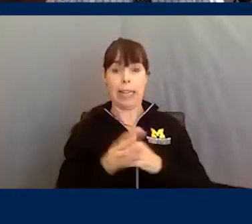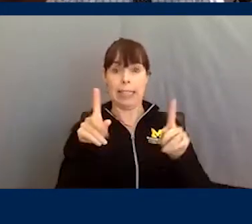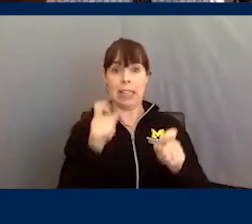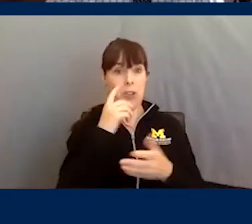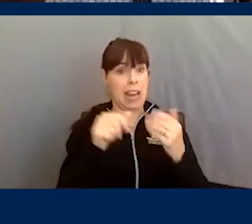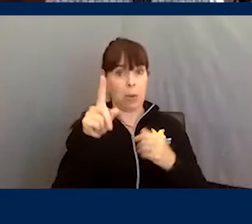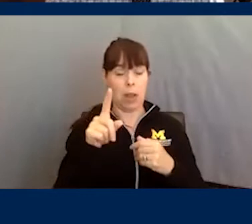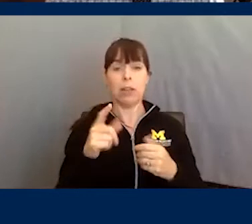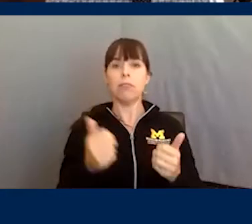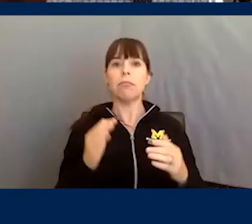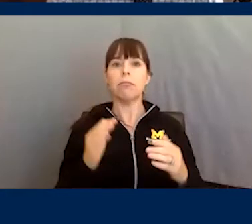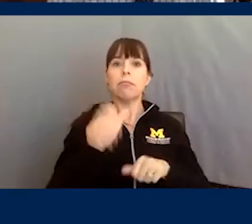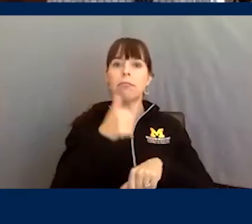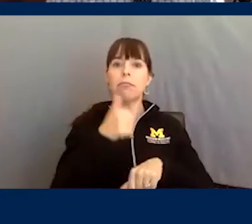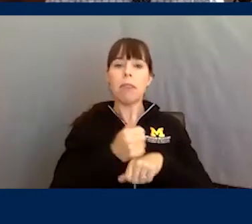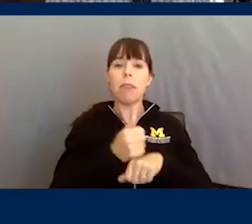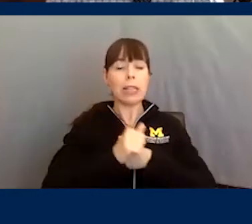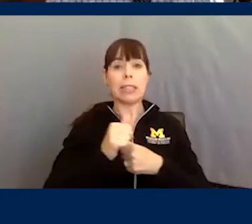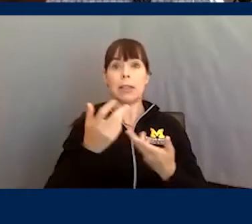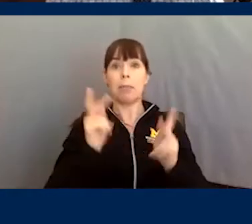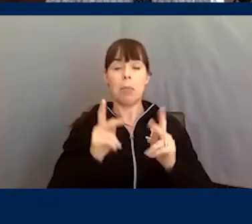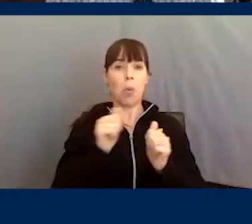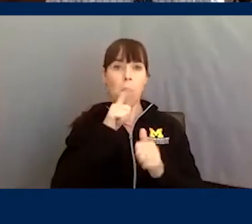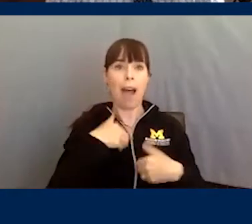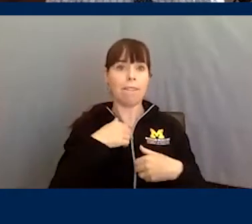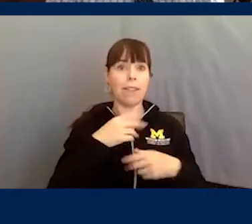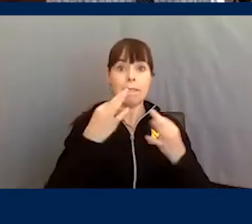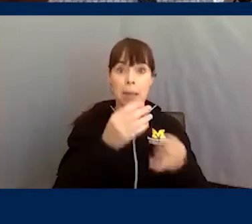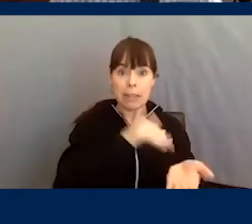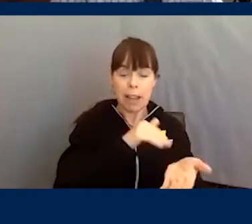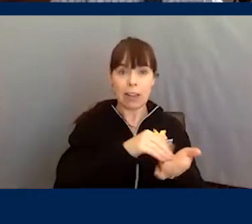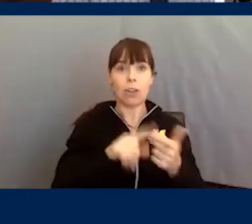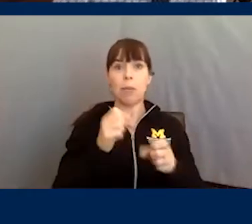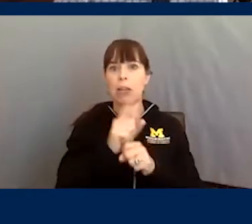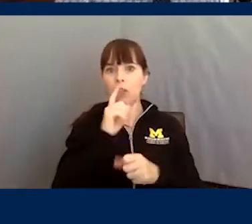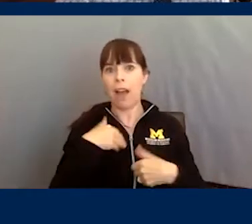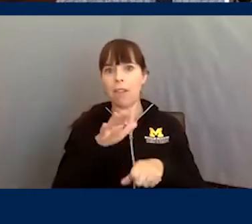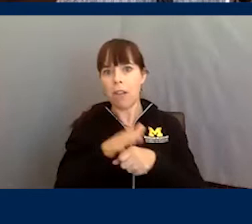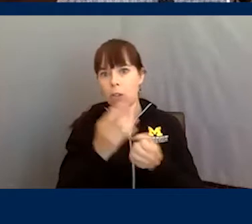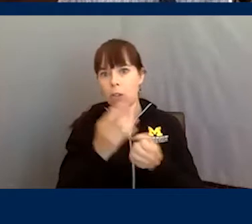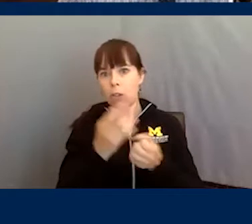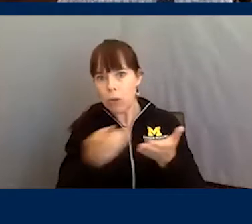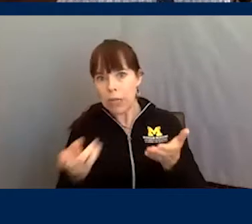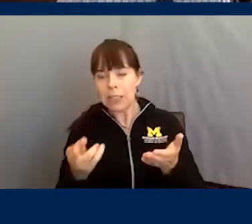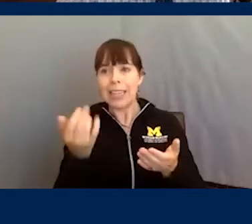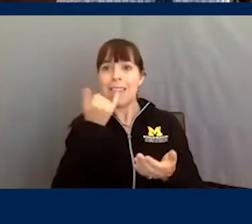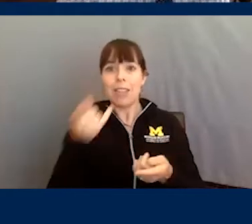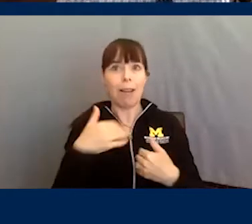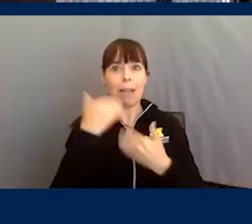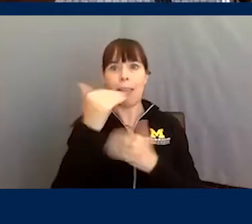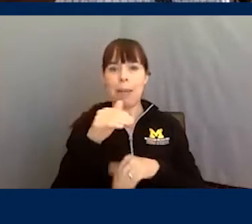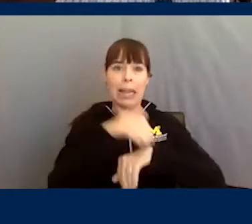the high-risk populations with primary care providers, make resources available to people with limited English